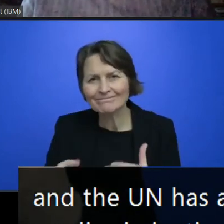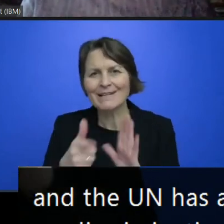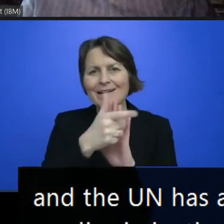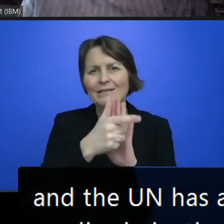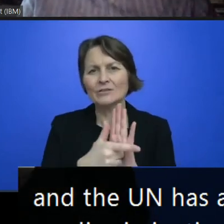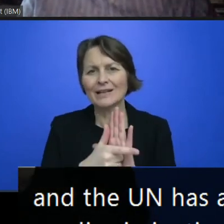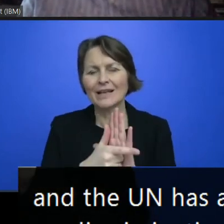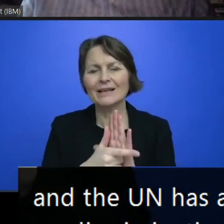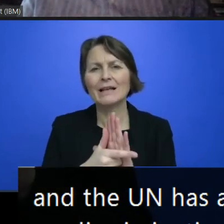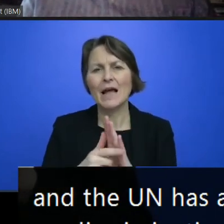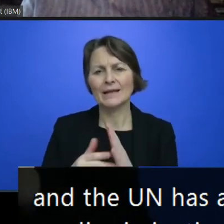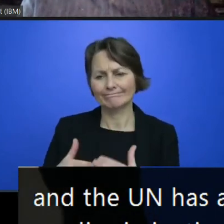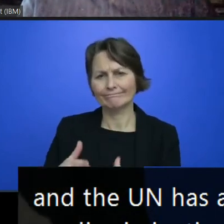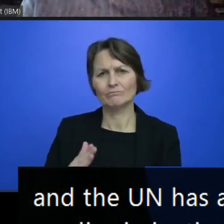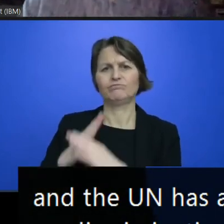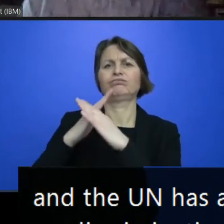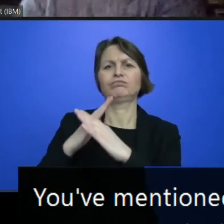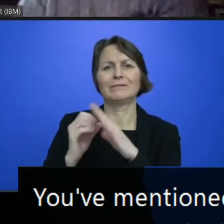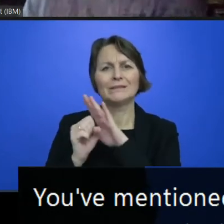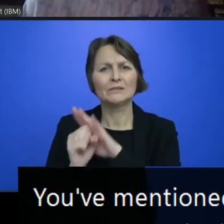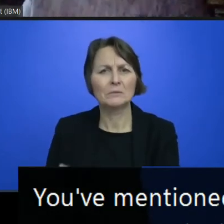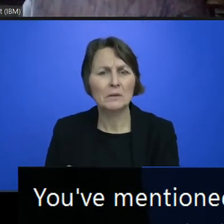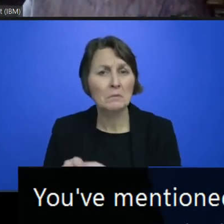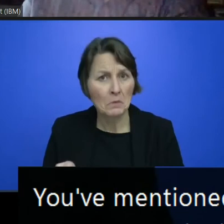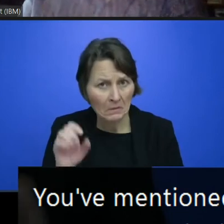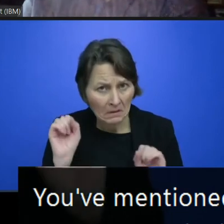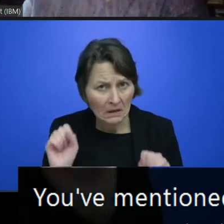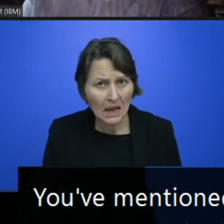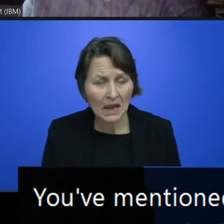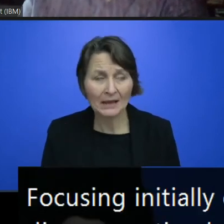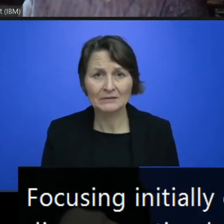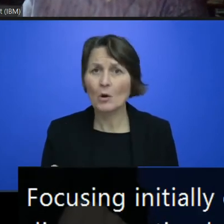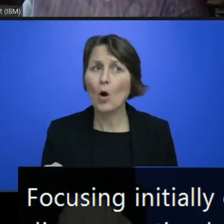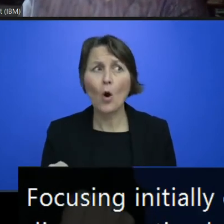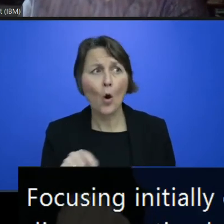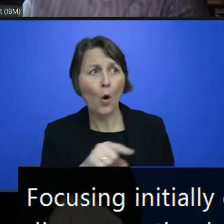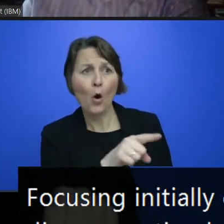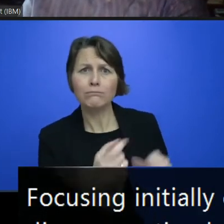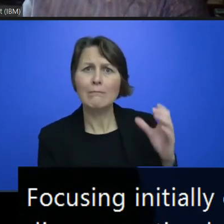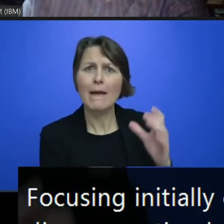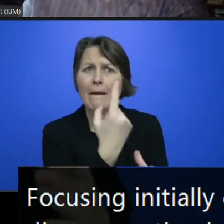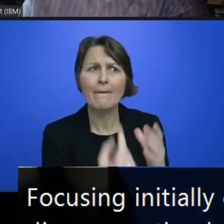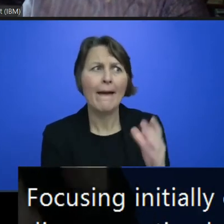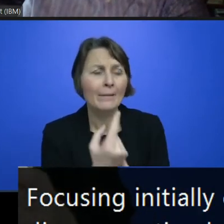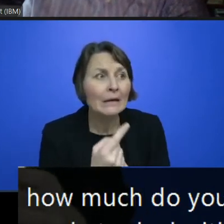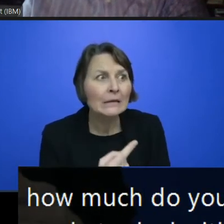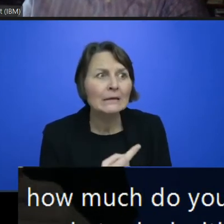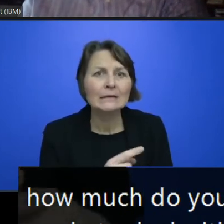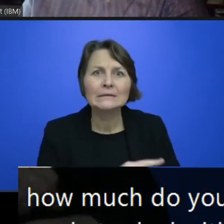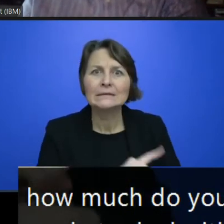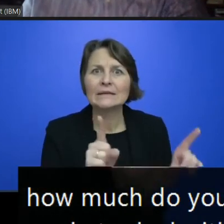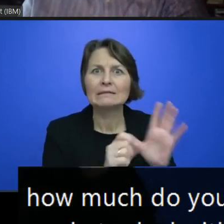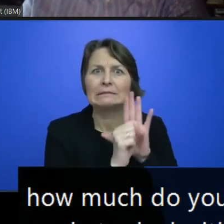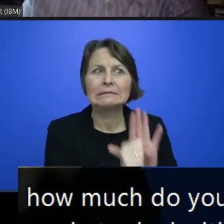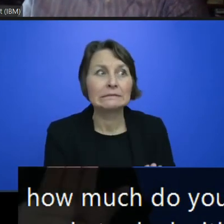ready to deal with these new forms of discrimination? And have you seen any sort of discussion about